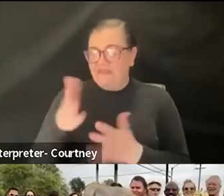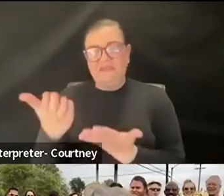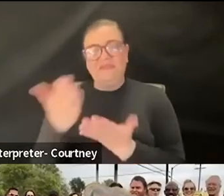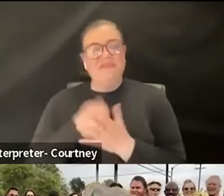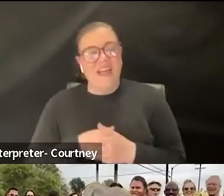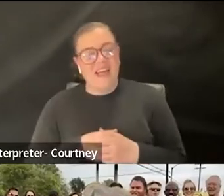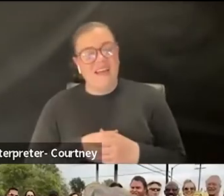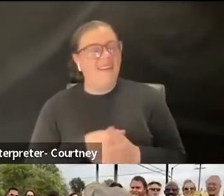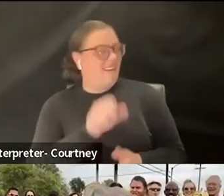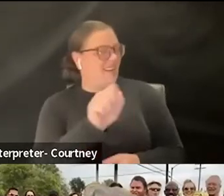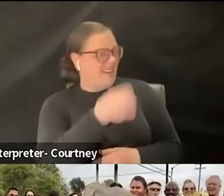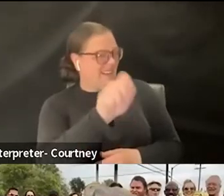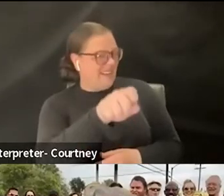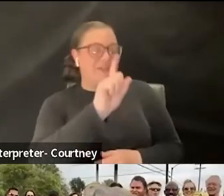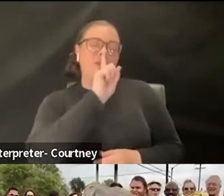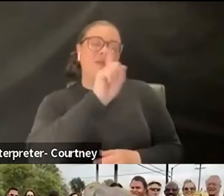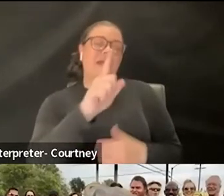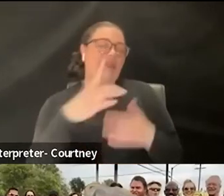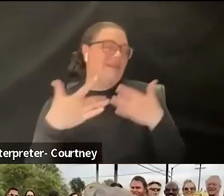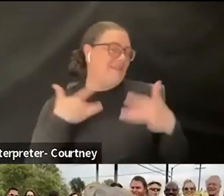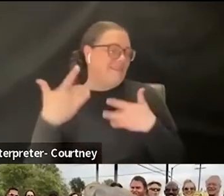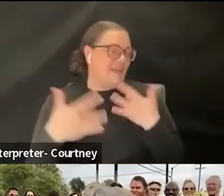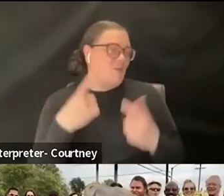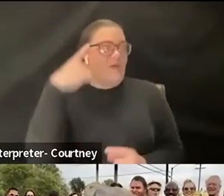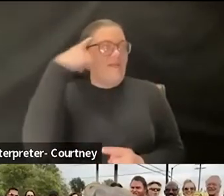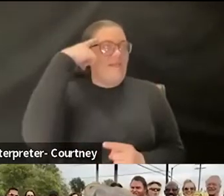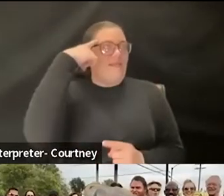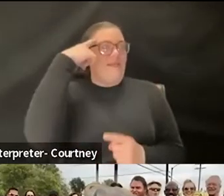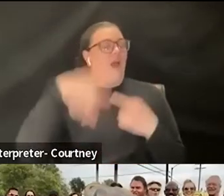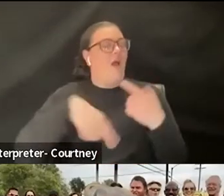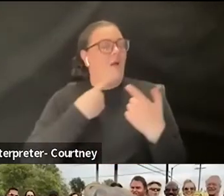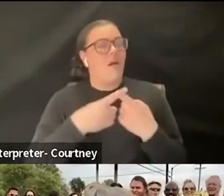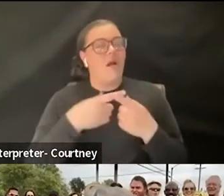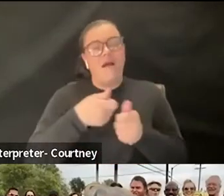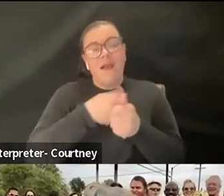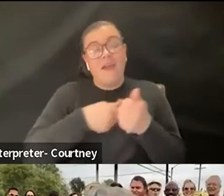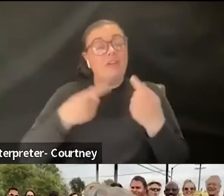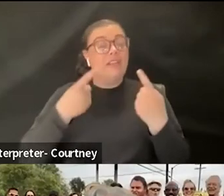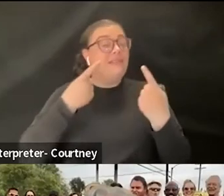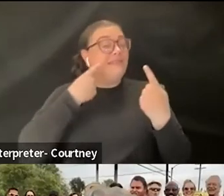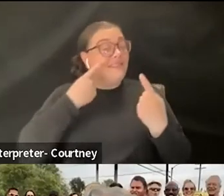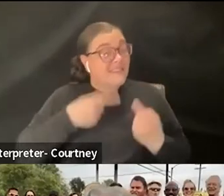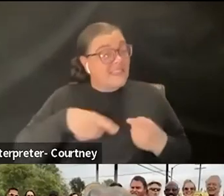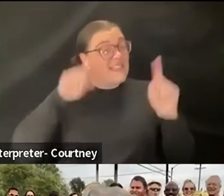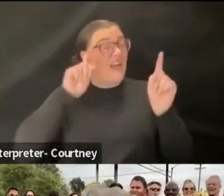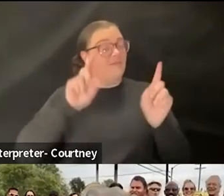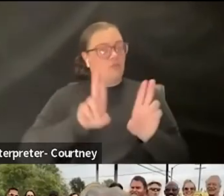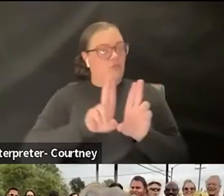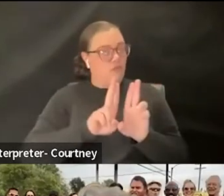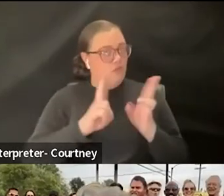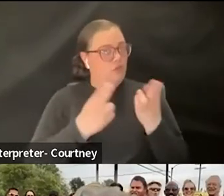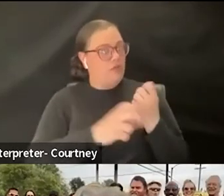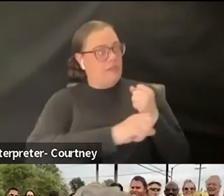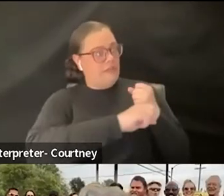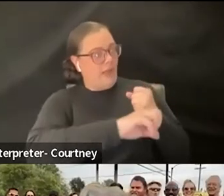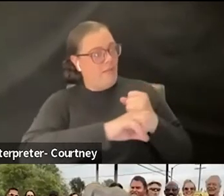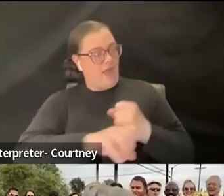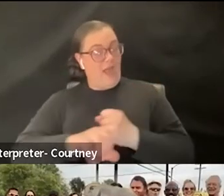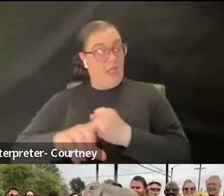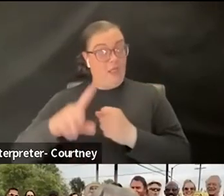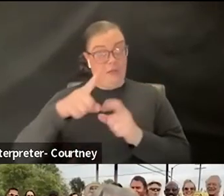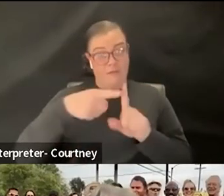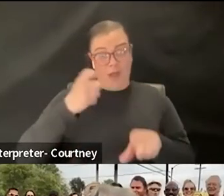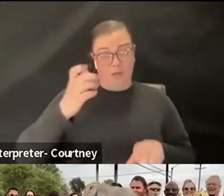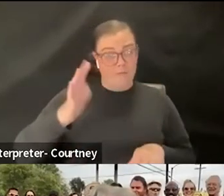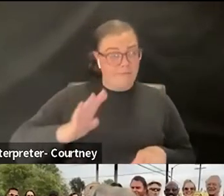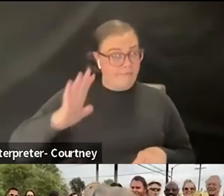about every successful union campaign from, you know, hundreds of years ago till yesterday or today,